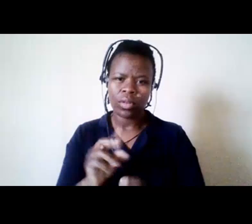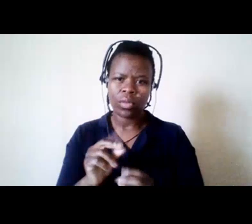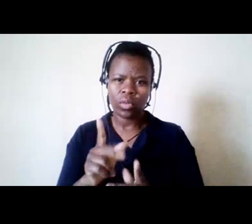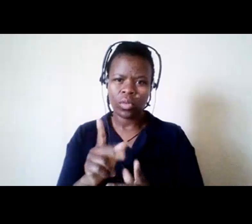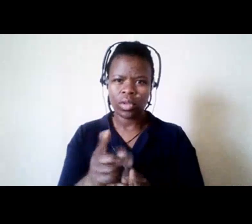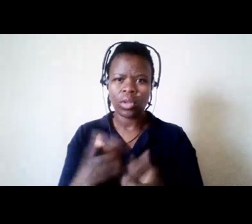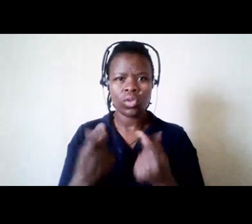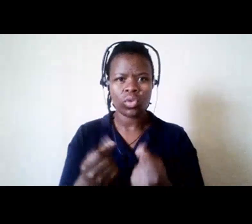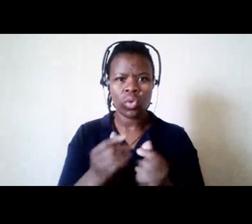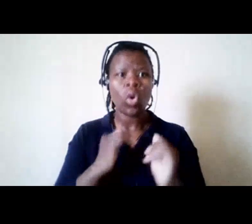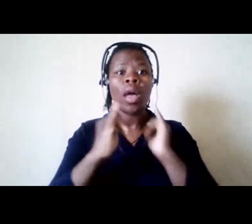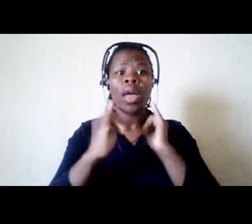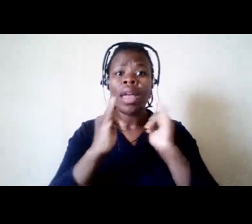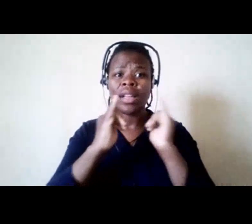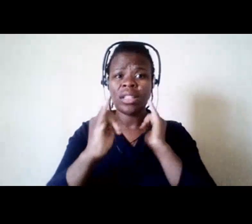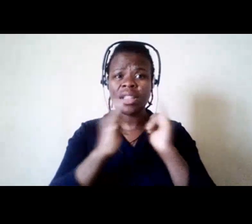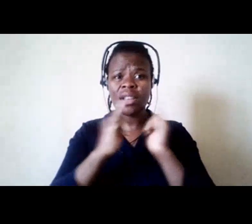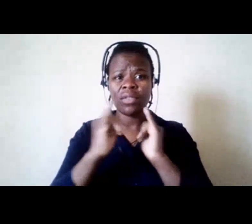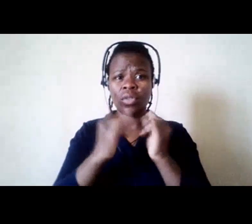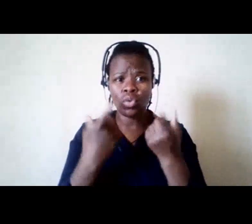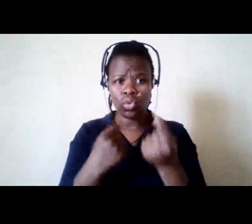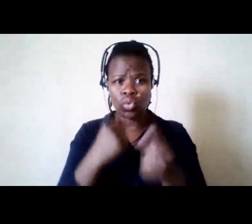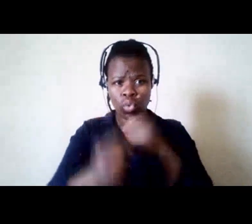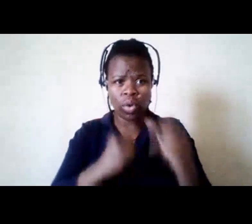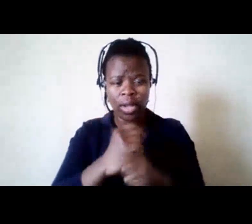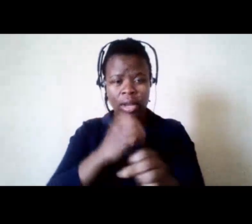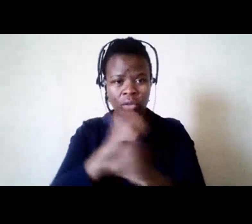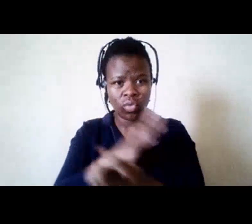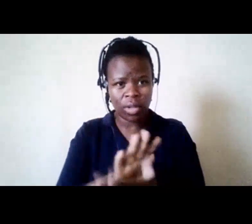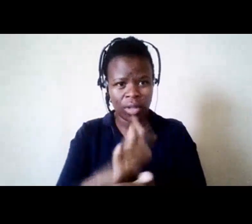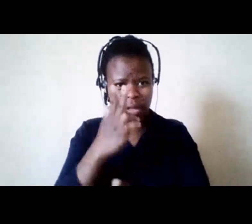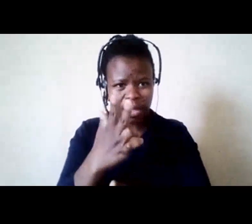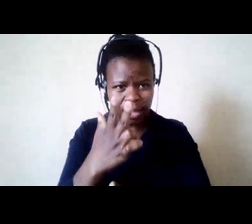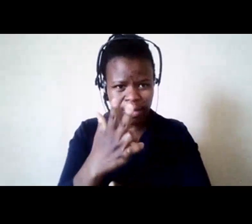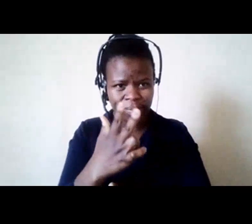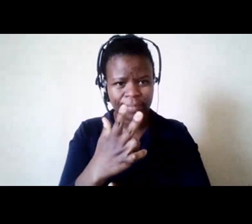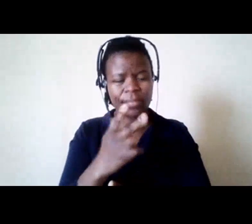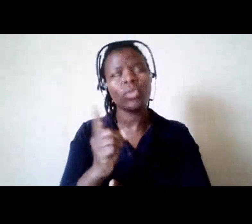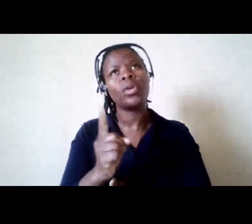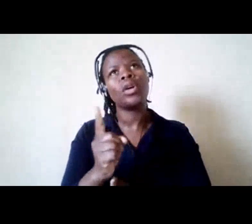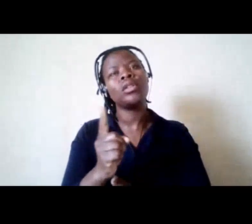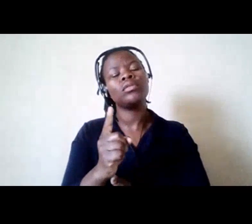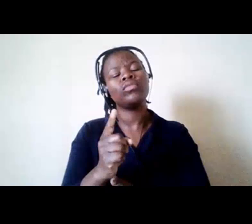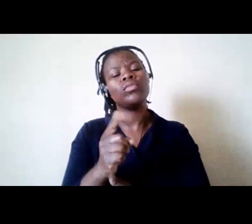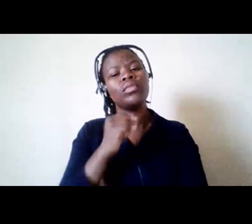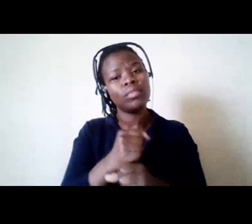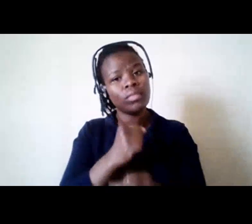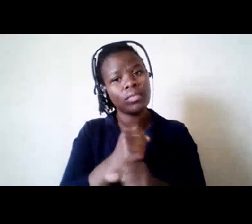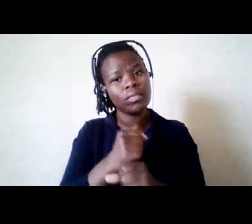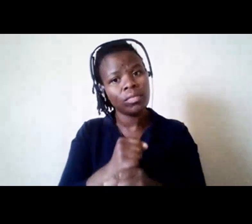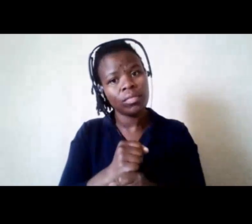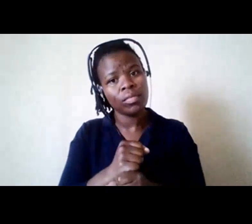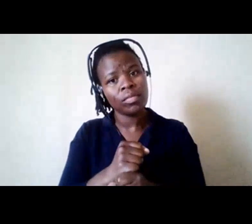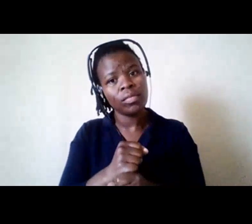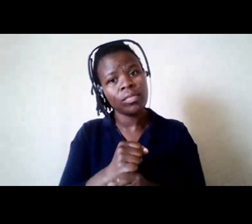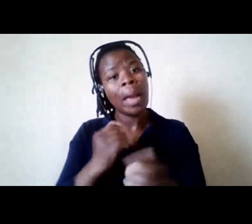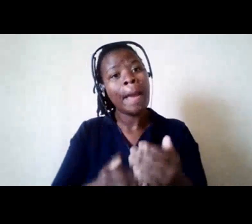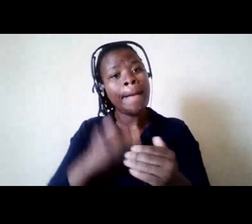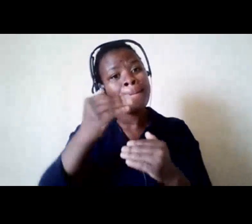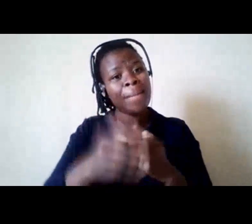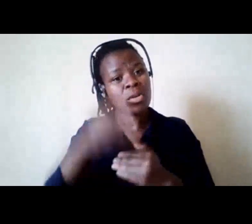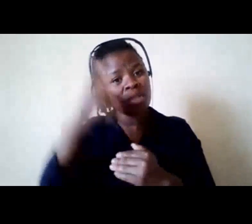2018. It was one of our assignments actually for our postgraduate diploma in disability studies. And I